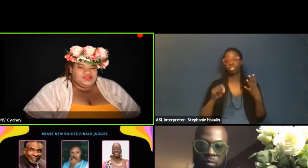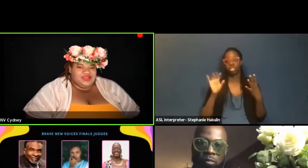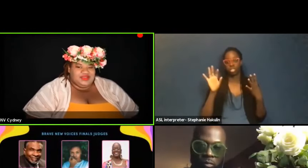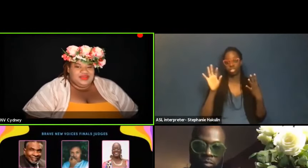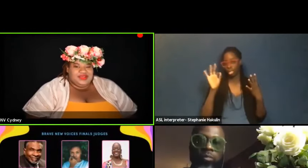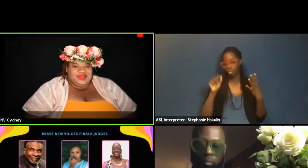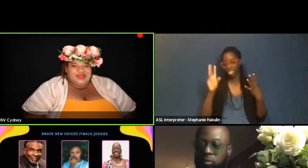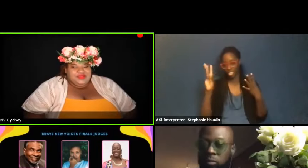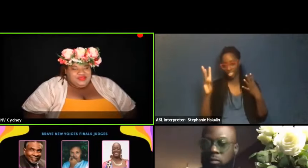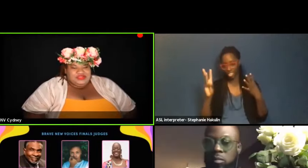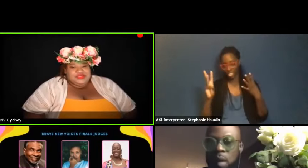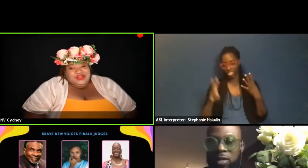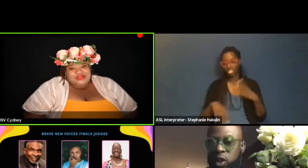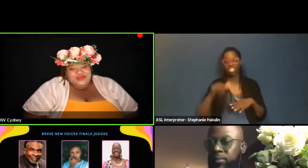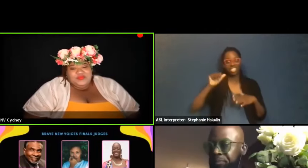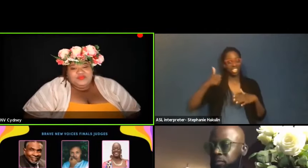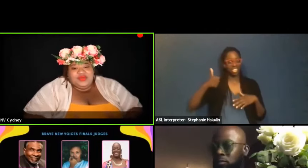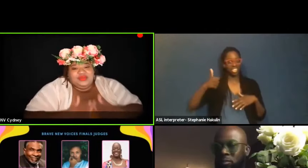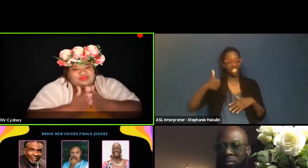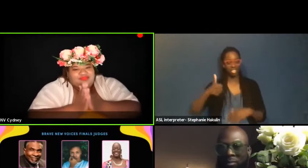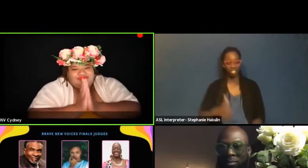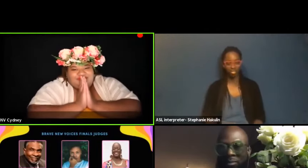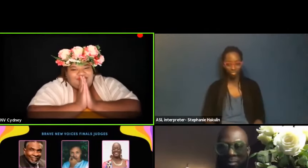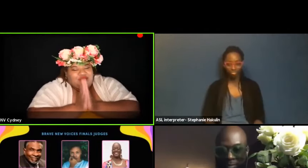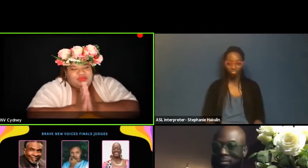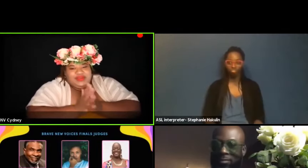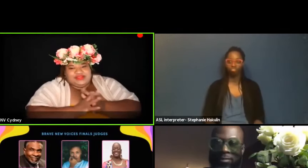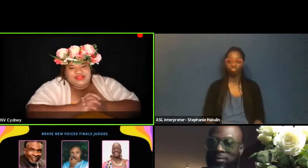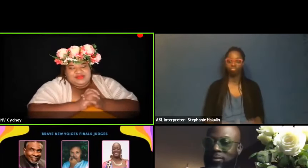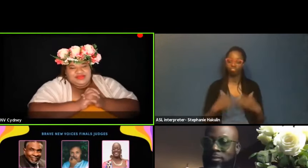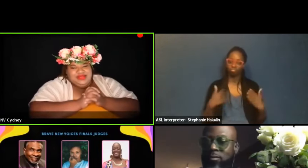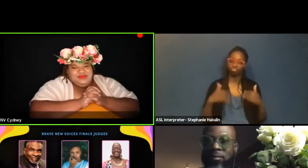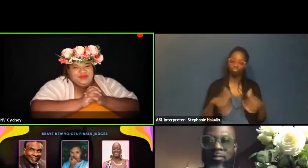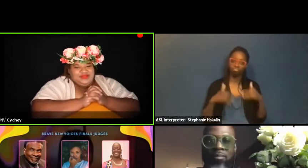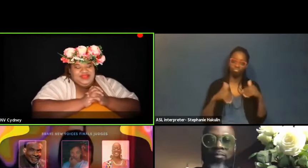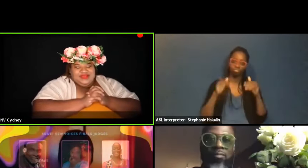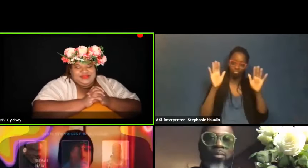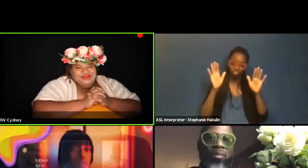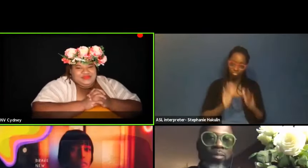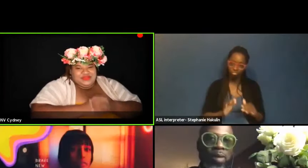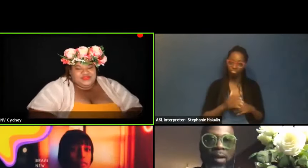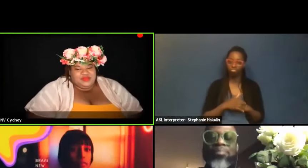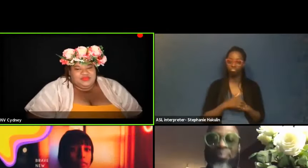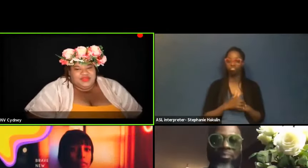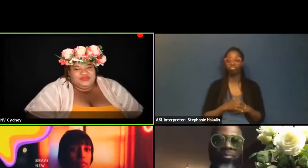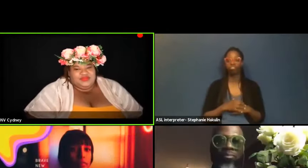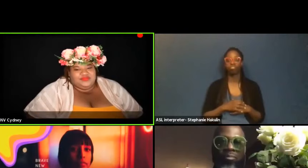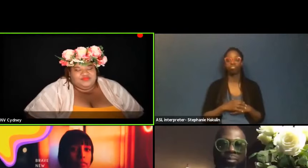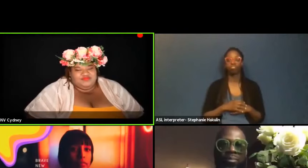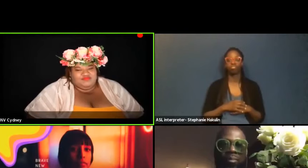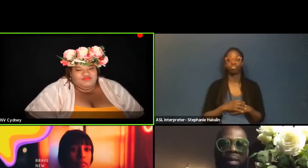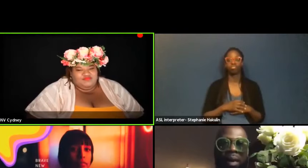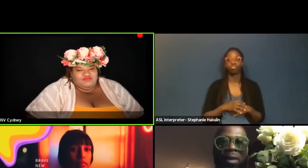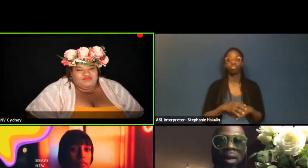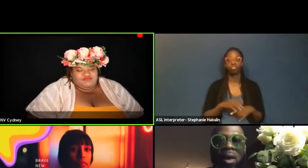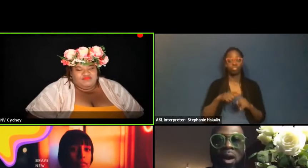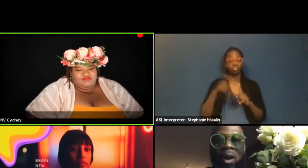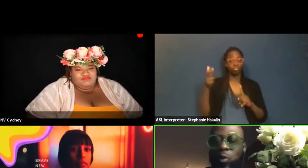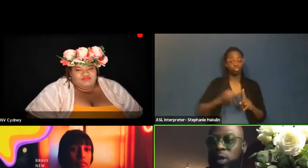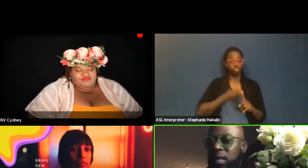ourselves another 10, which is awesome, but nowhere near as awesome as that poet. Thank you so much for that bravery.